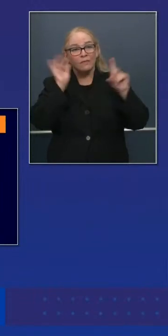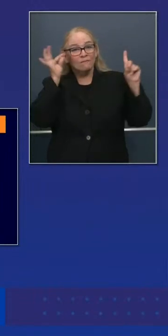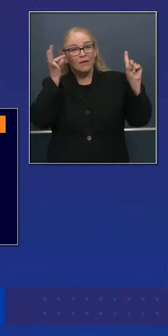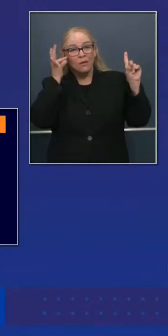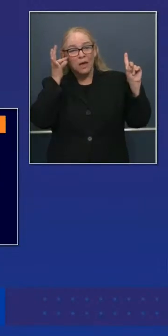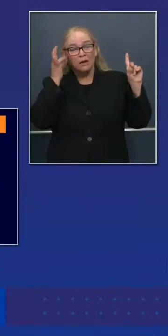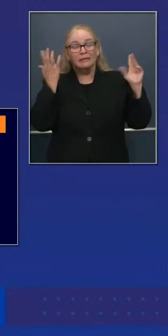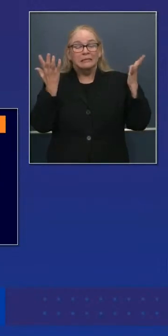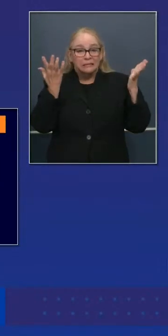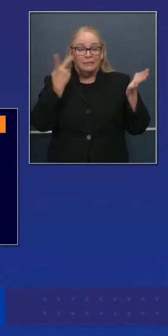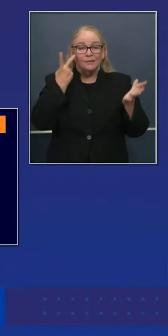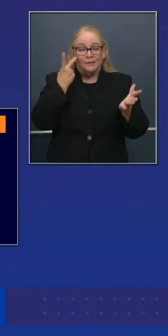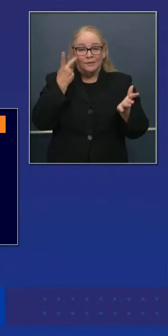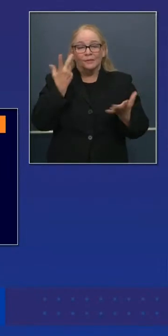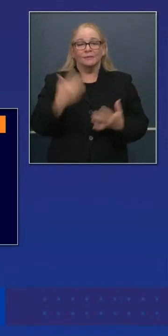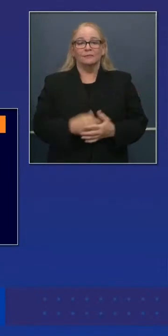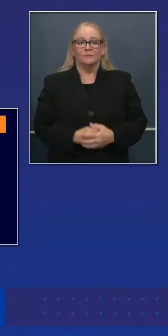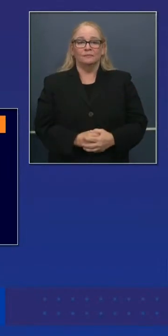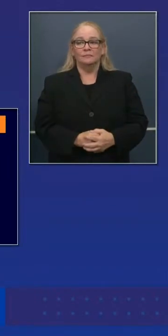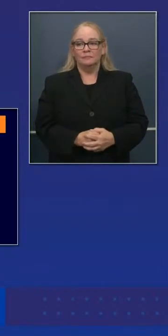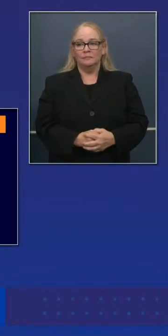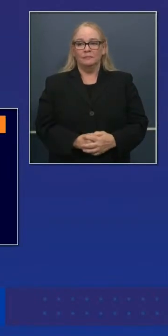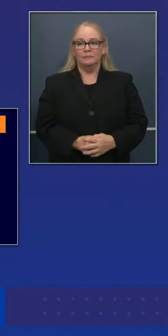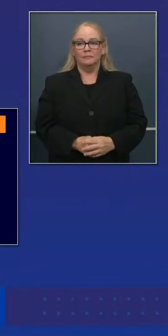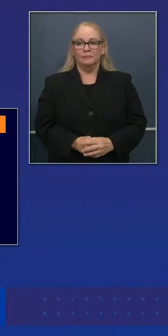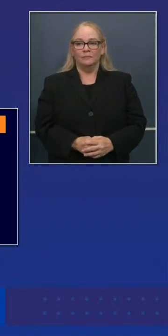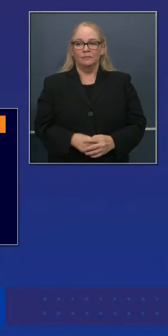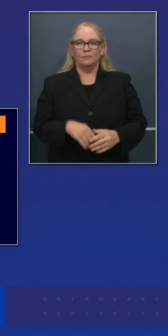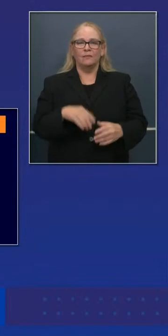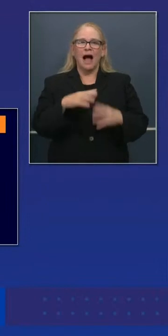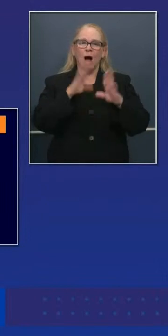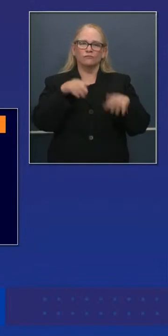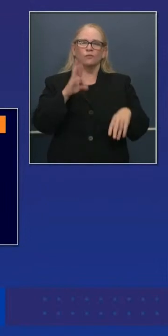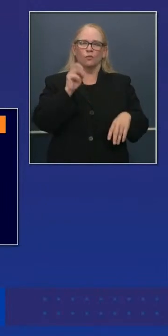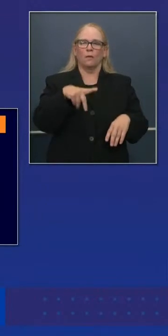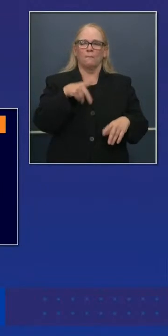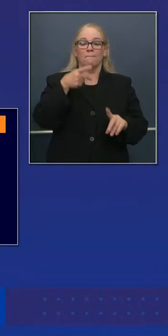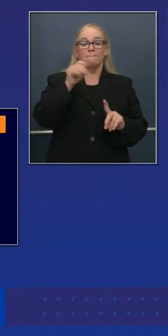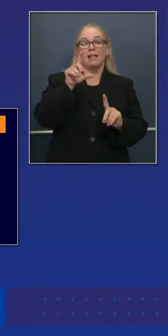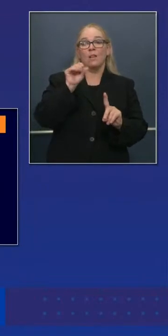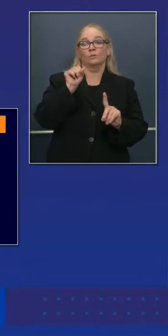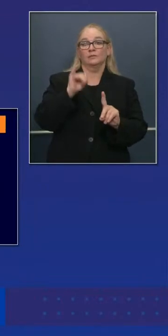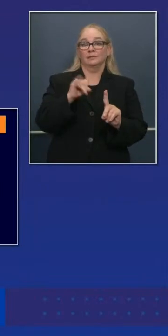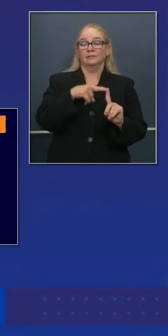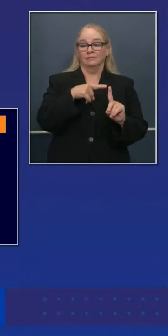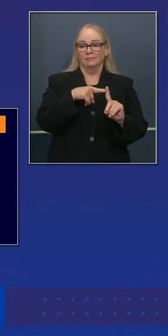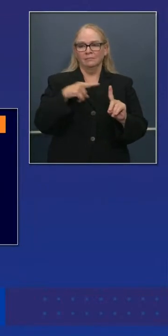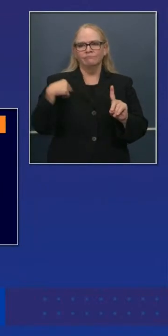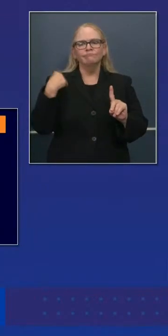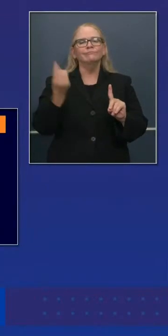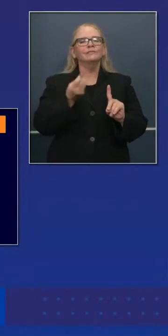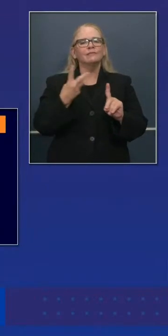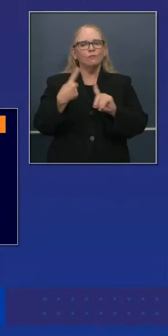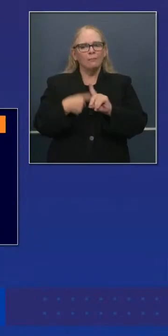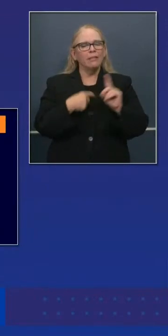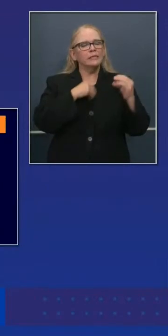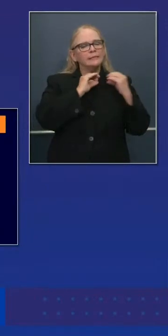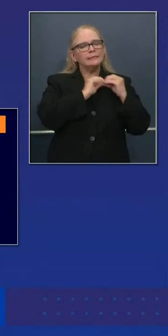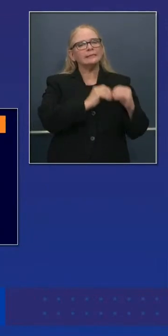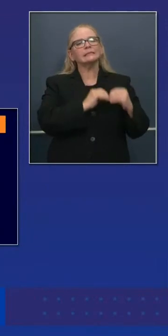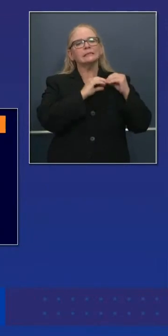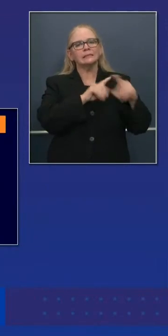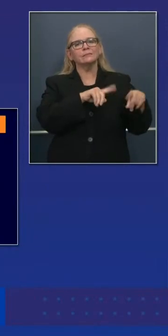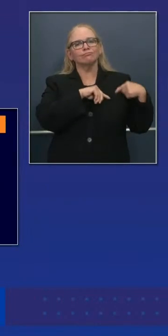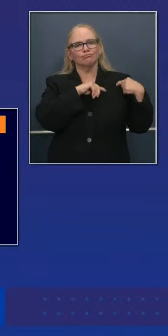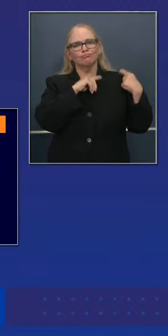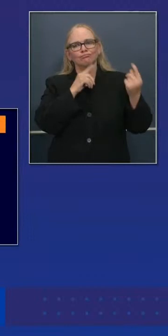with strategies to address this months ago. Unfortunately, we were all put as American citizens in this position